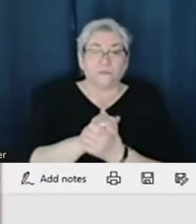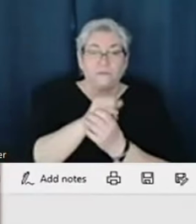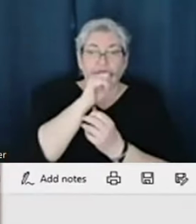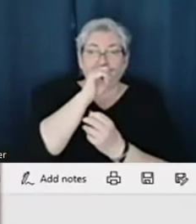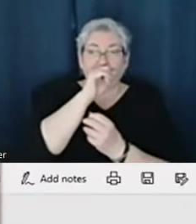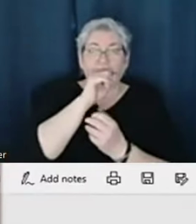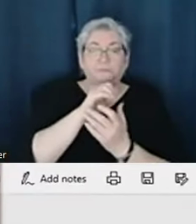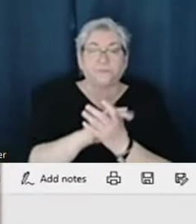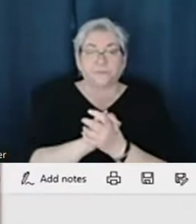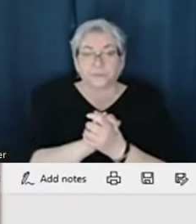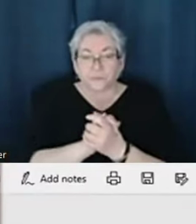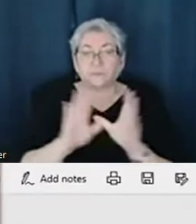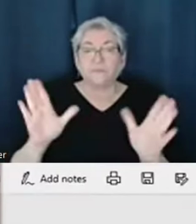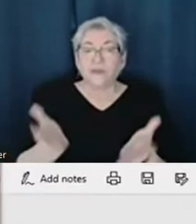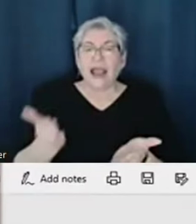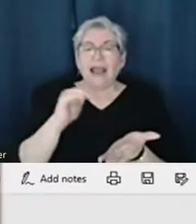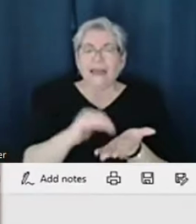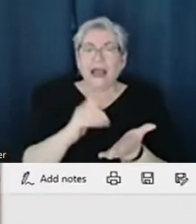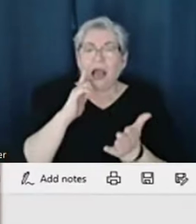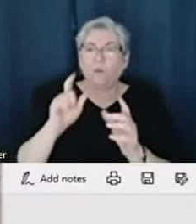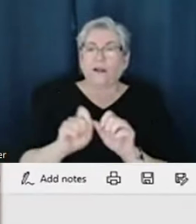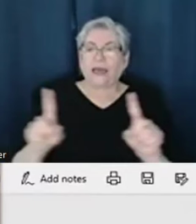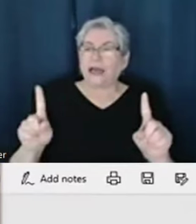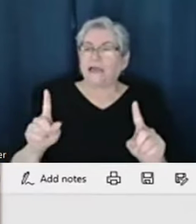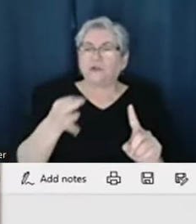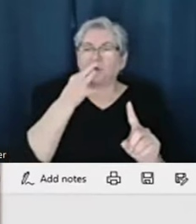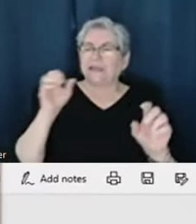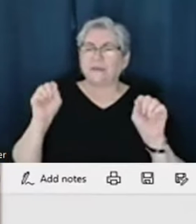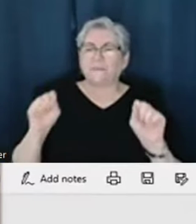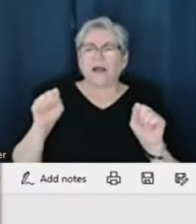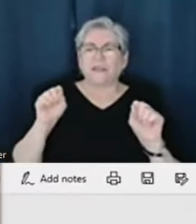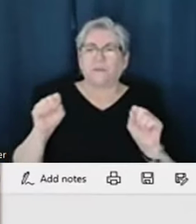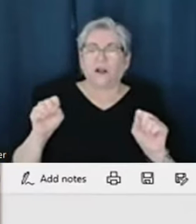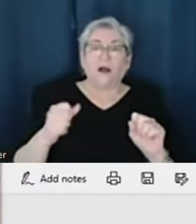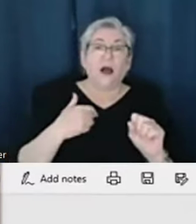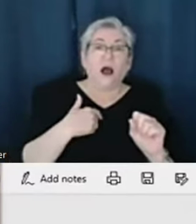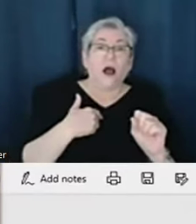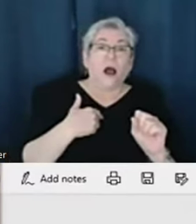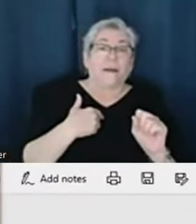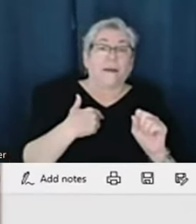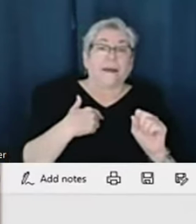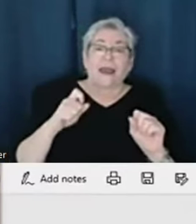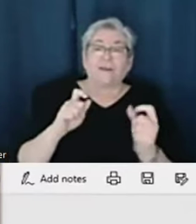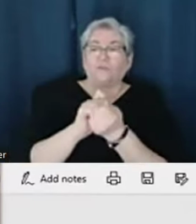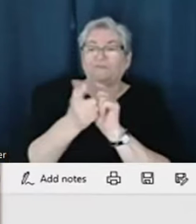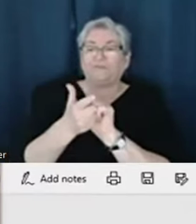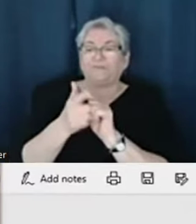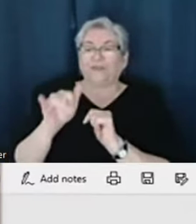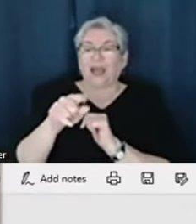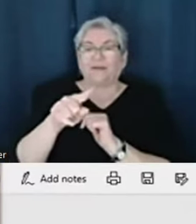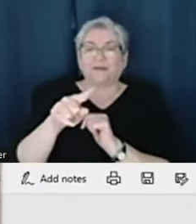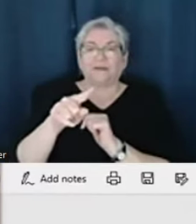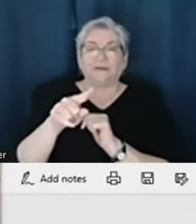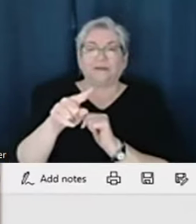Again, I'll get this out to you as quickly as possible. I just have to convert the recording, so I should be able